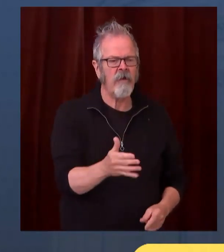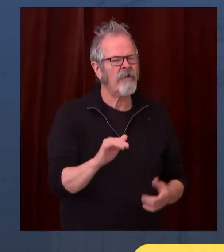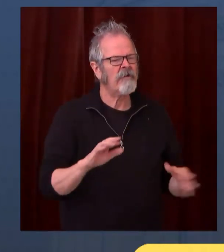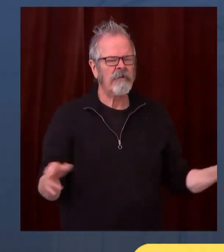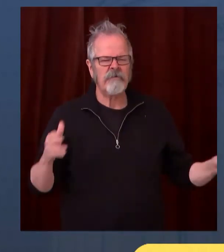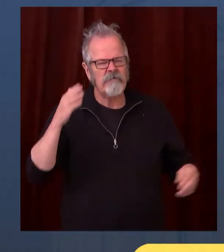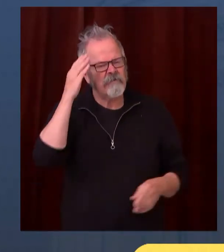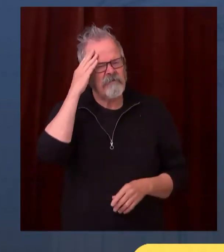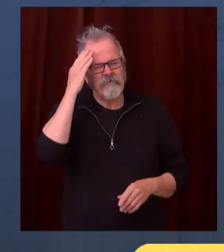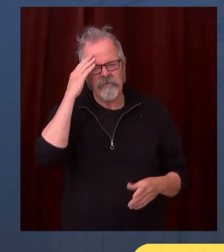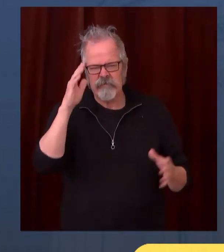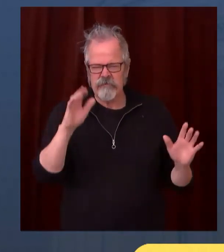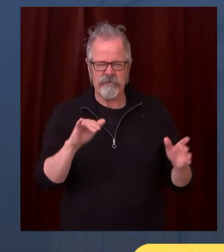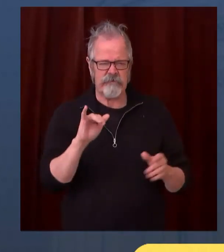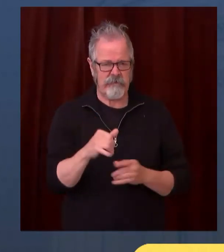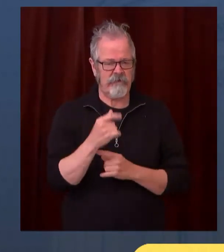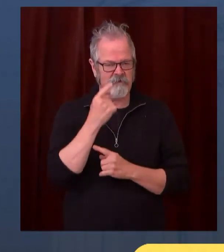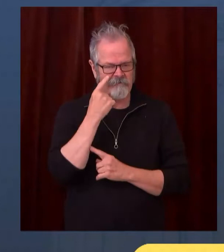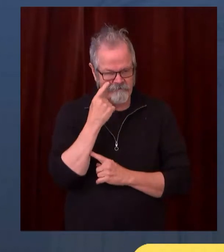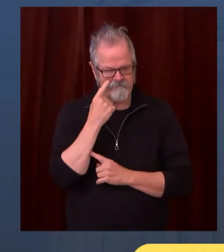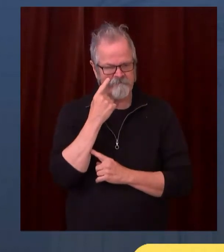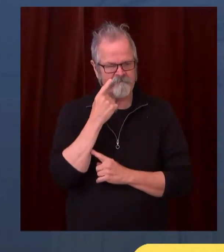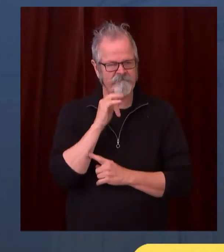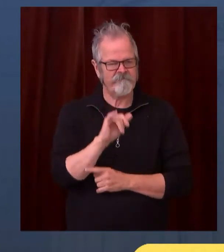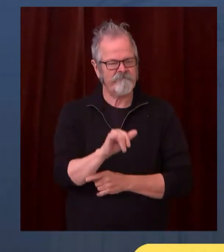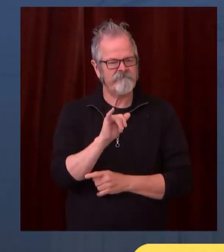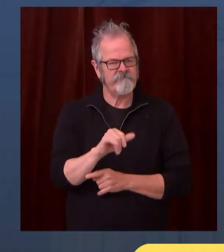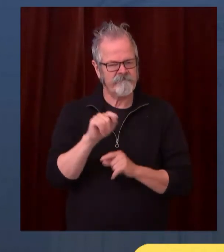Facilities are required by